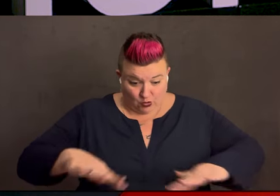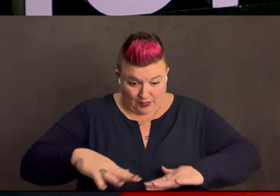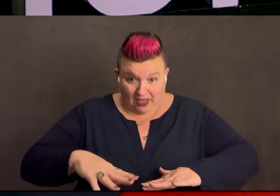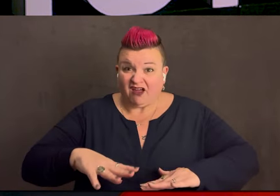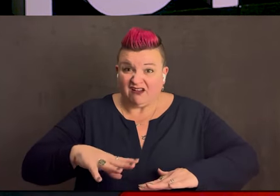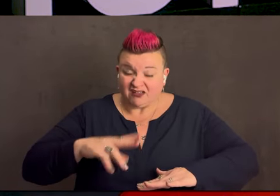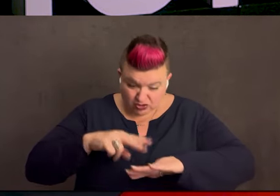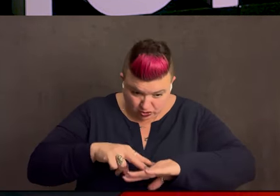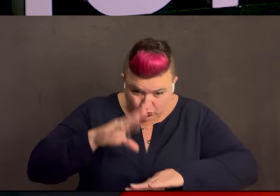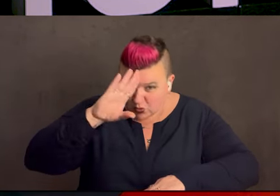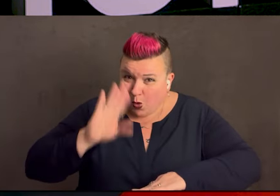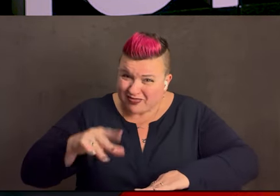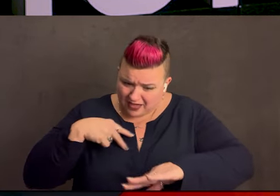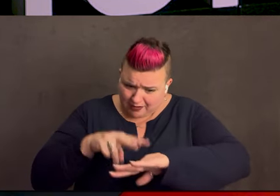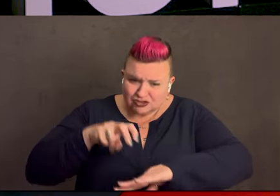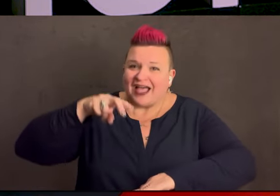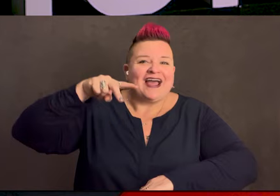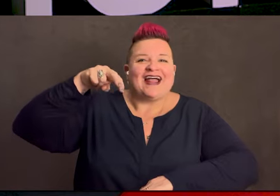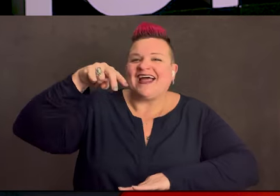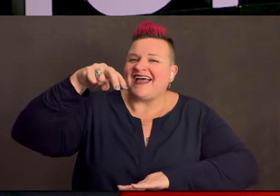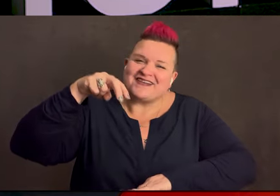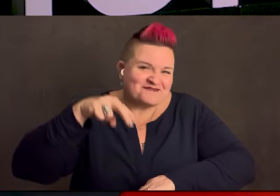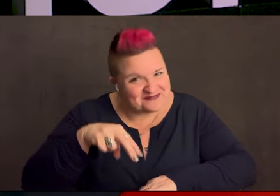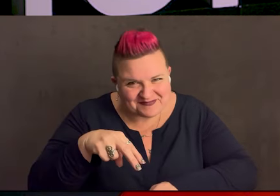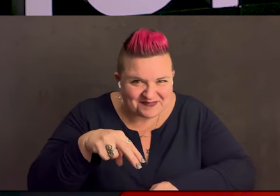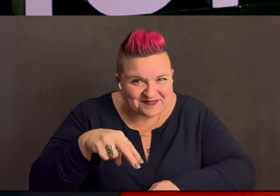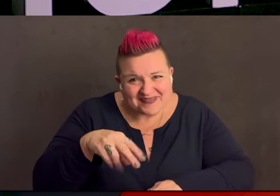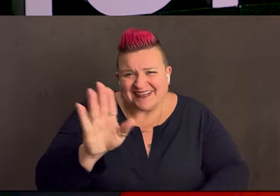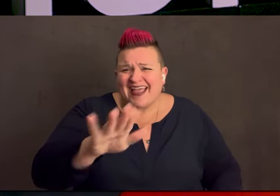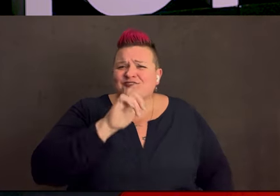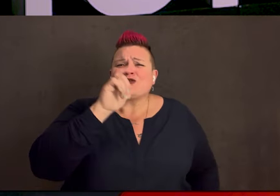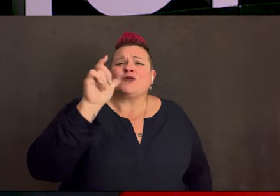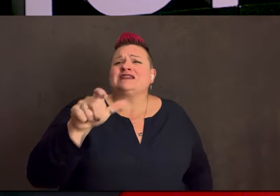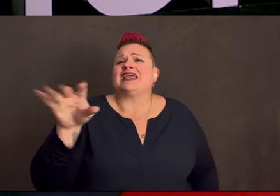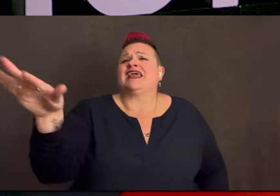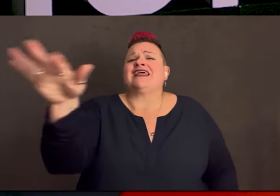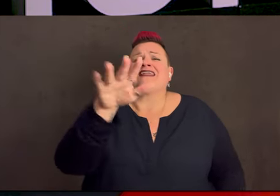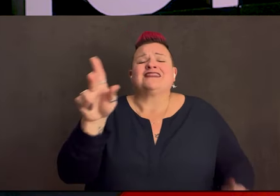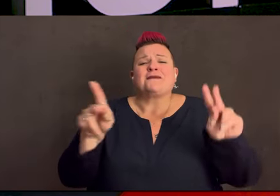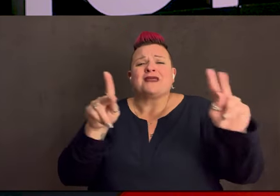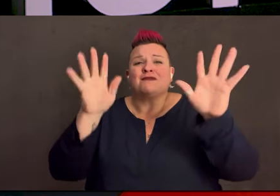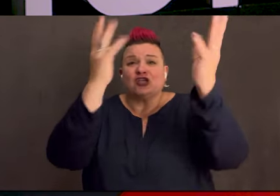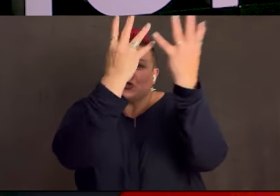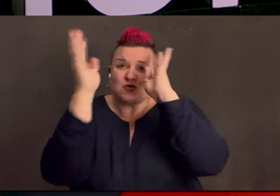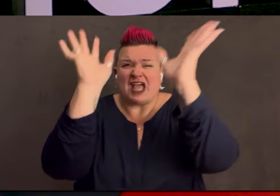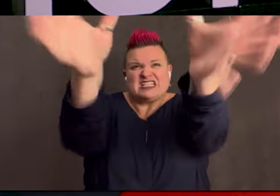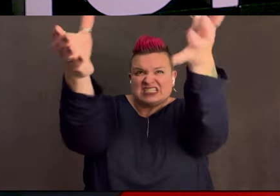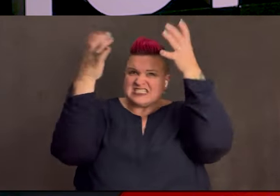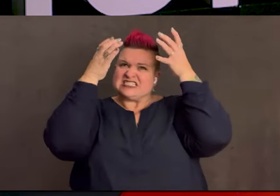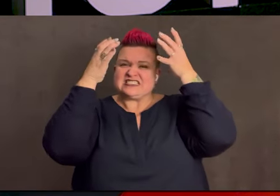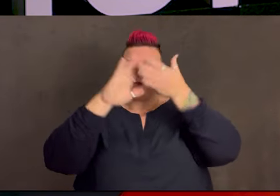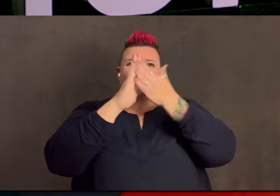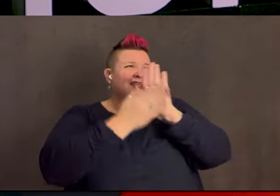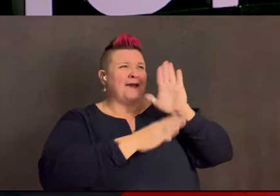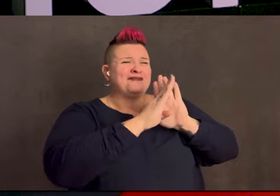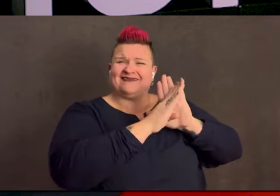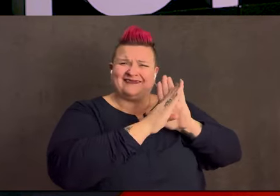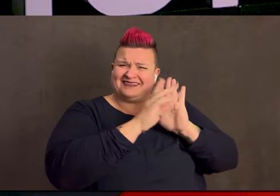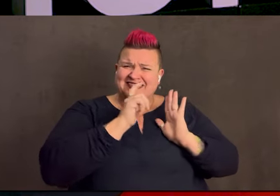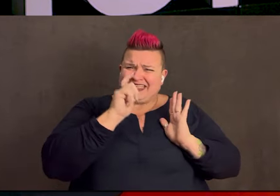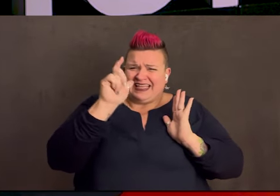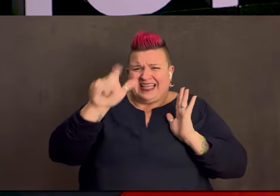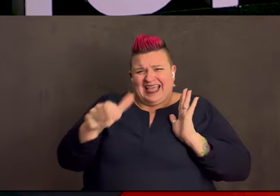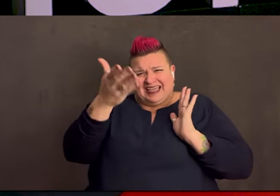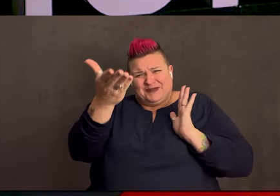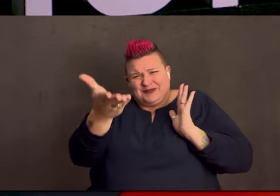ground to know I'm jumping. Don't need no one else's crown to claim my cup,